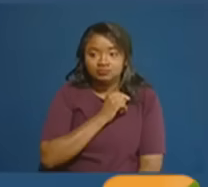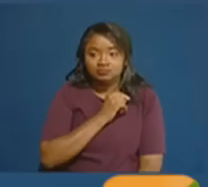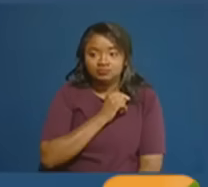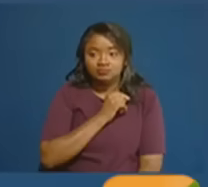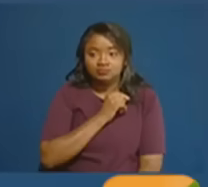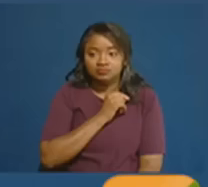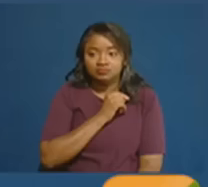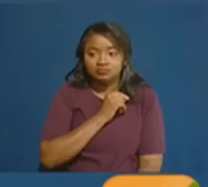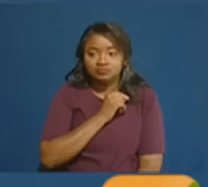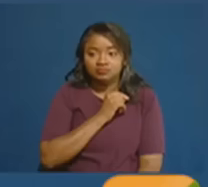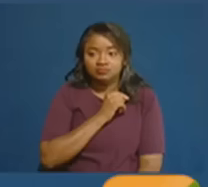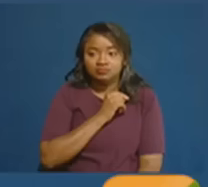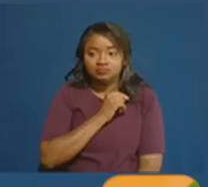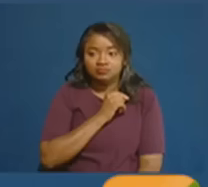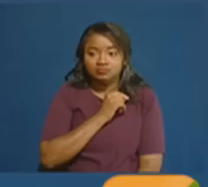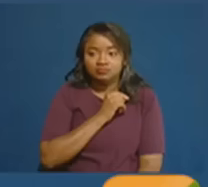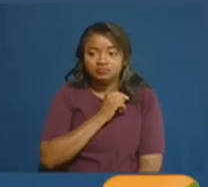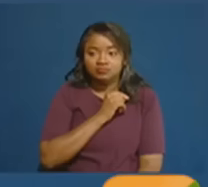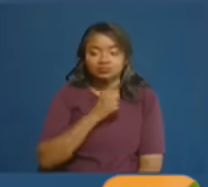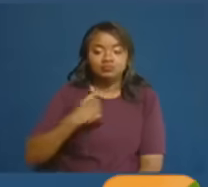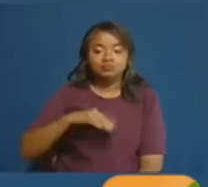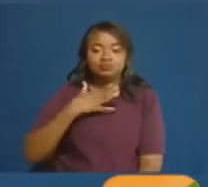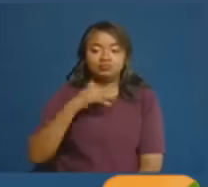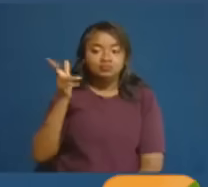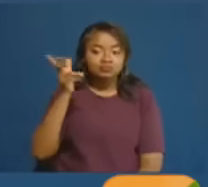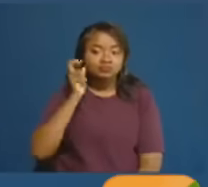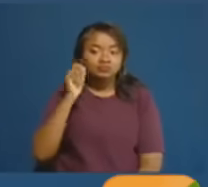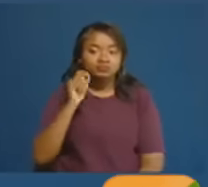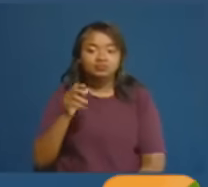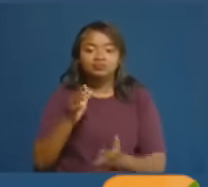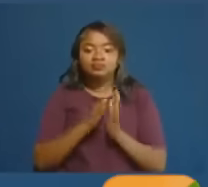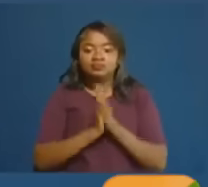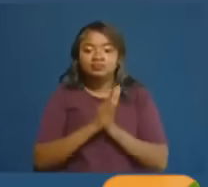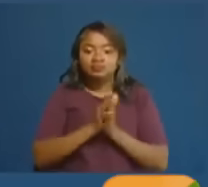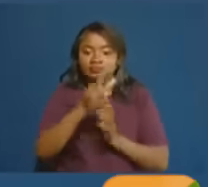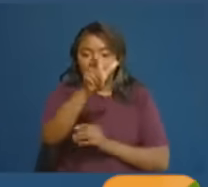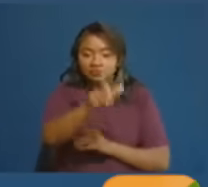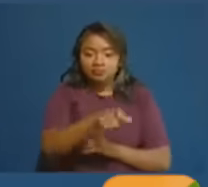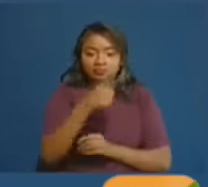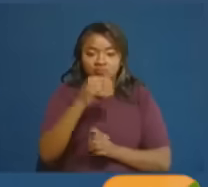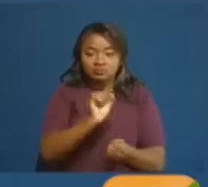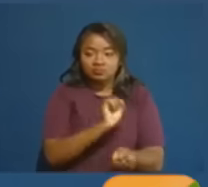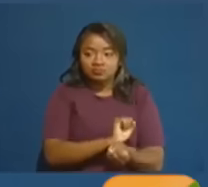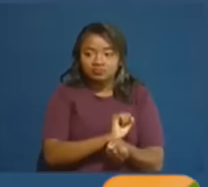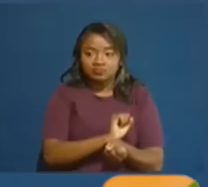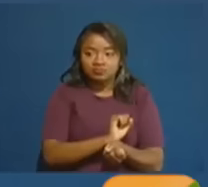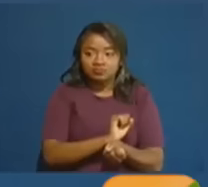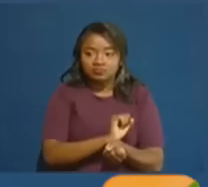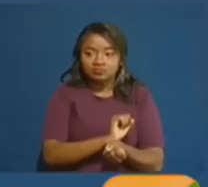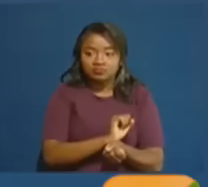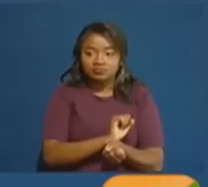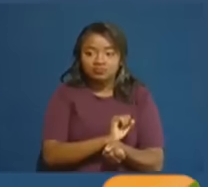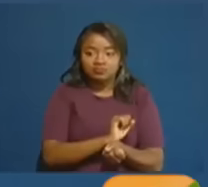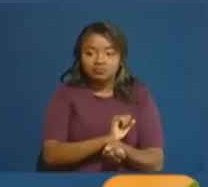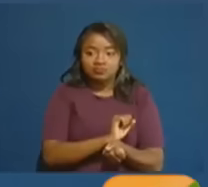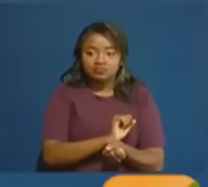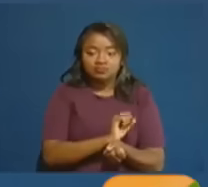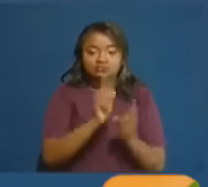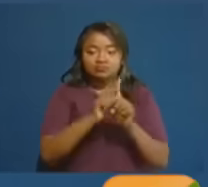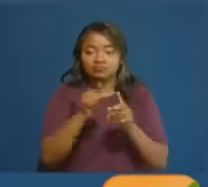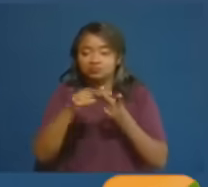side of the story. Mm-hmm. We want to hear the story of the person being arrested mm-hmm. and the story of the arresting officer. That's why you have